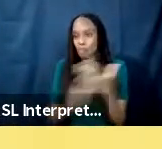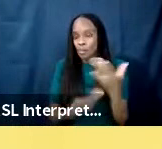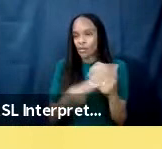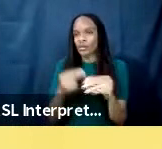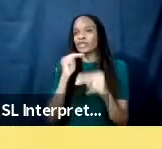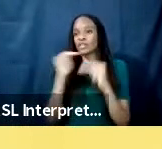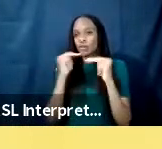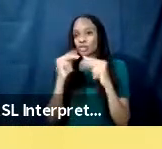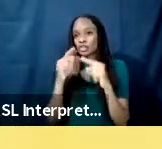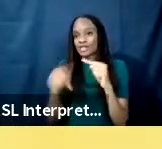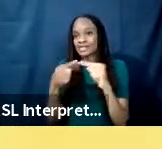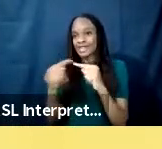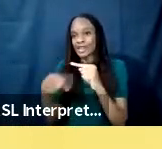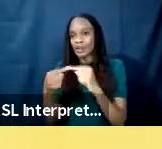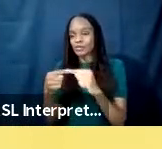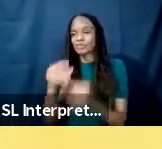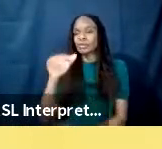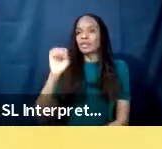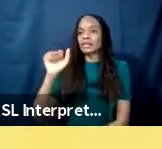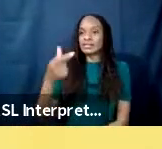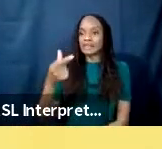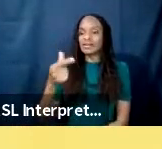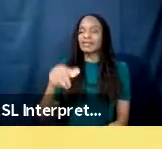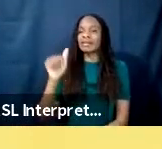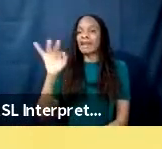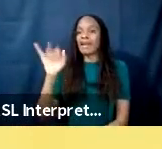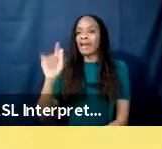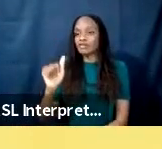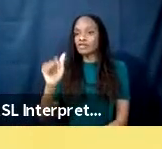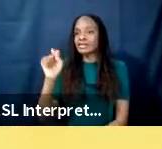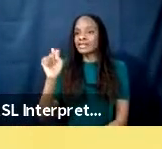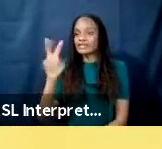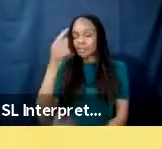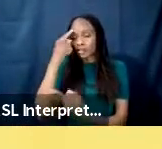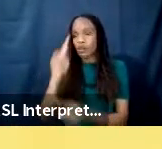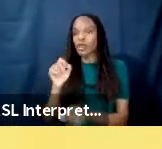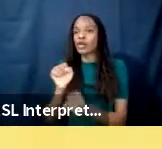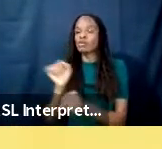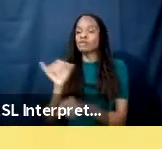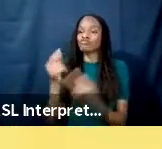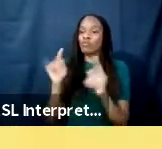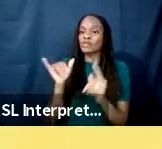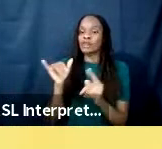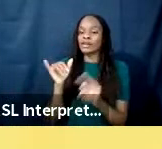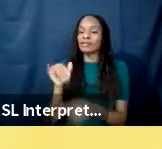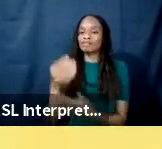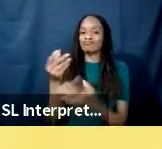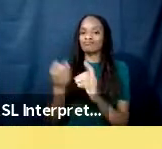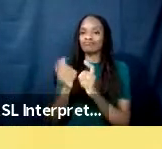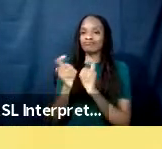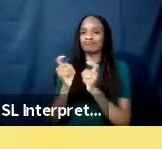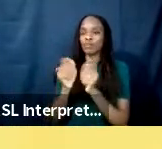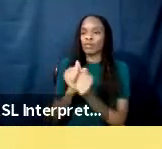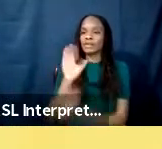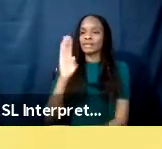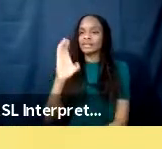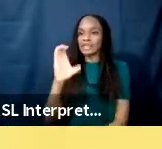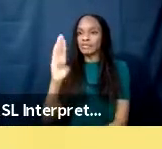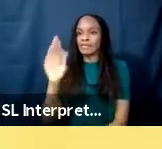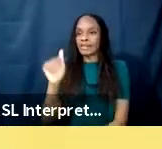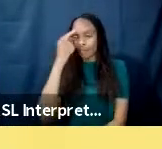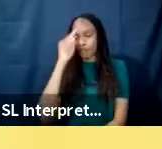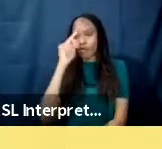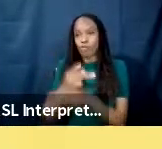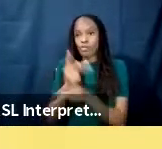cycles. The SAG-AFTRA Television Agreement works as a modification of the CBA for productions that are intended